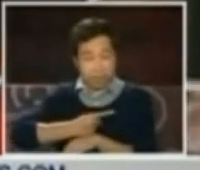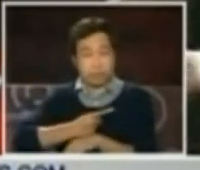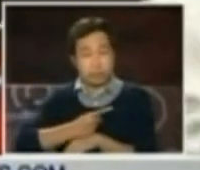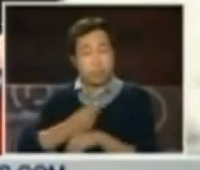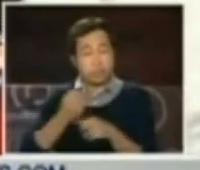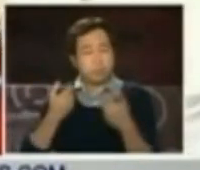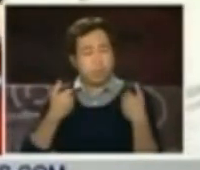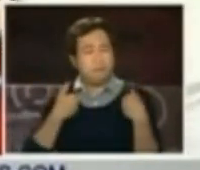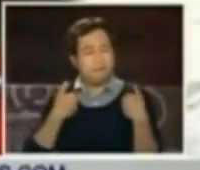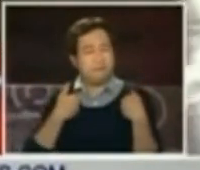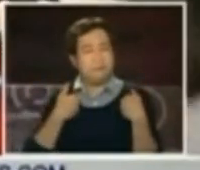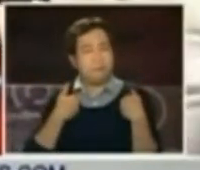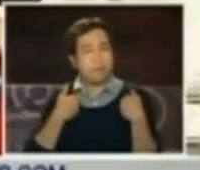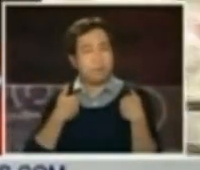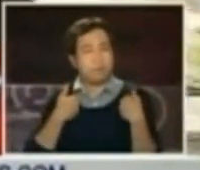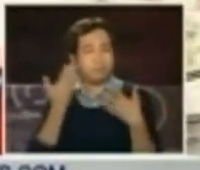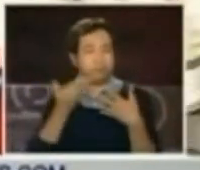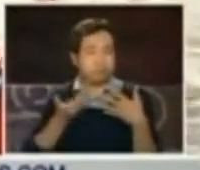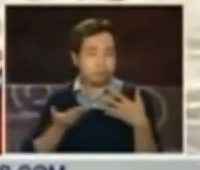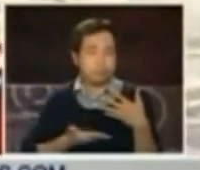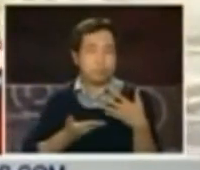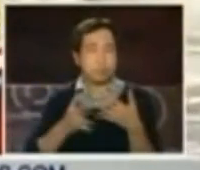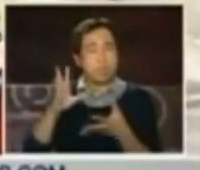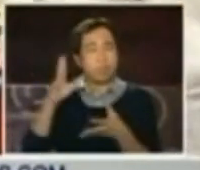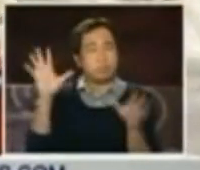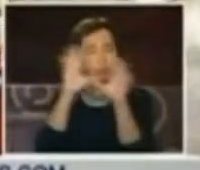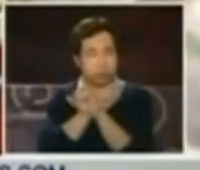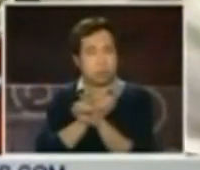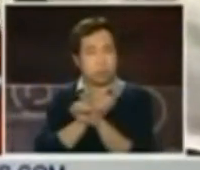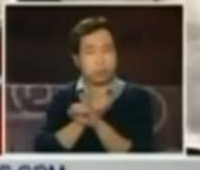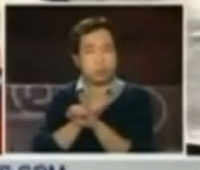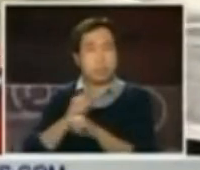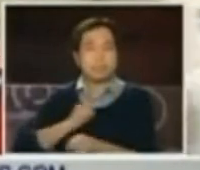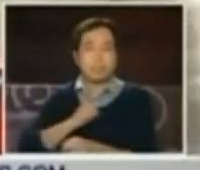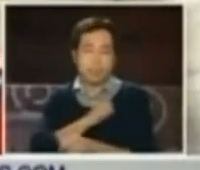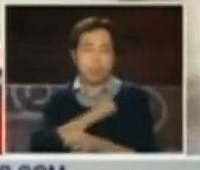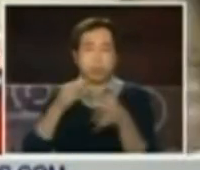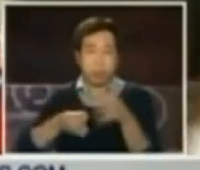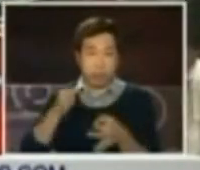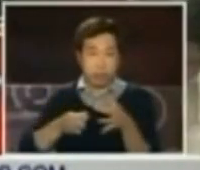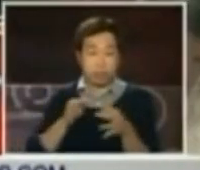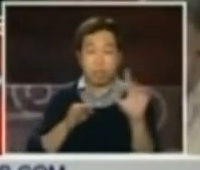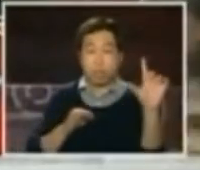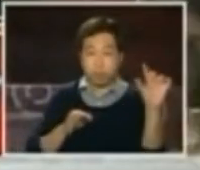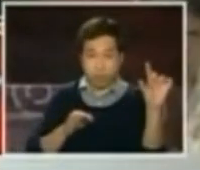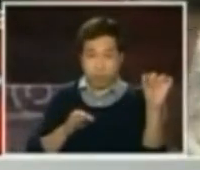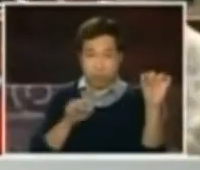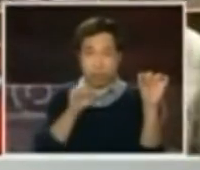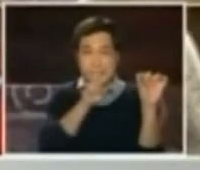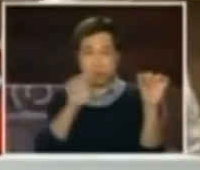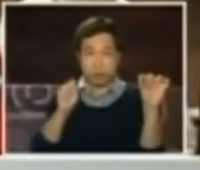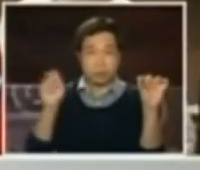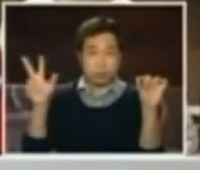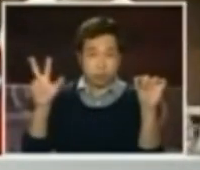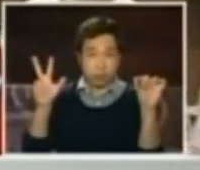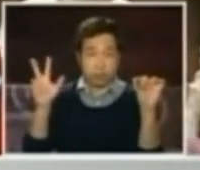16, 2012. Finally, its conclusion, the senator judges voting 20-3 to convict